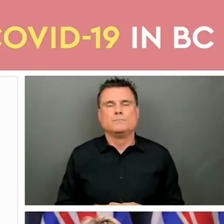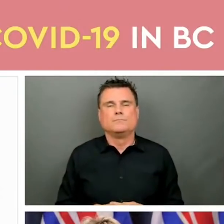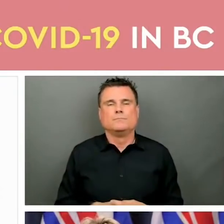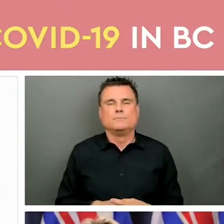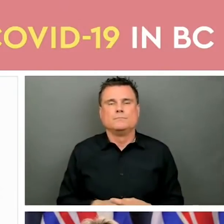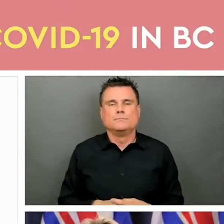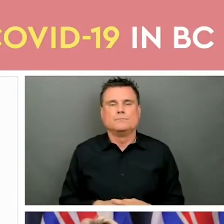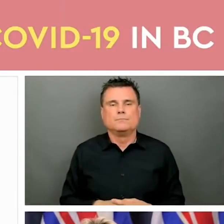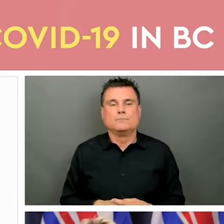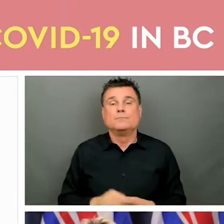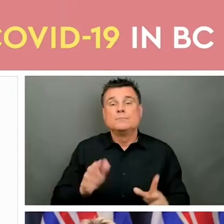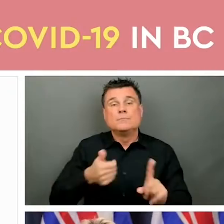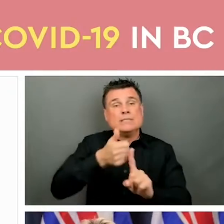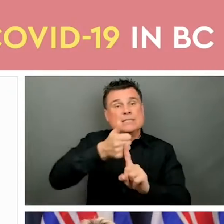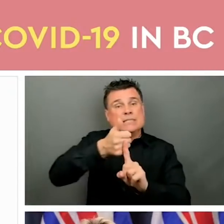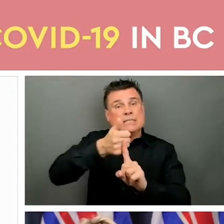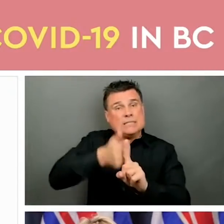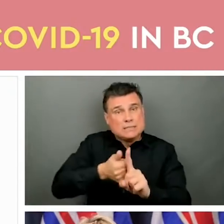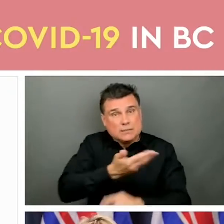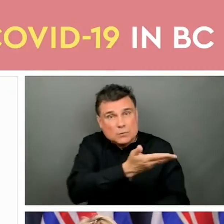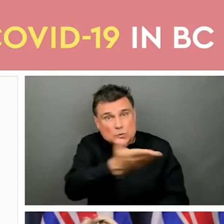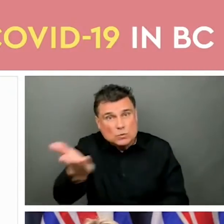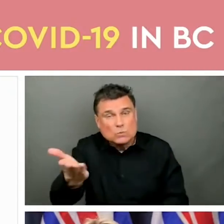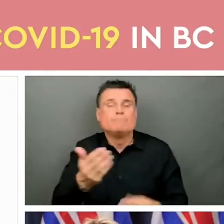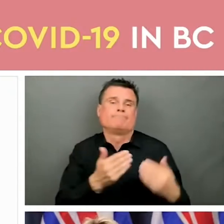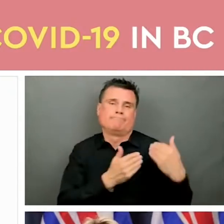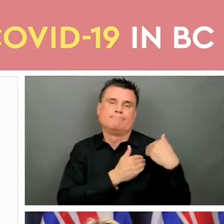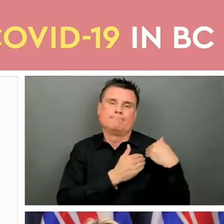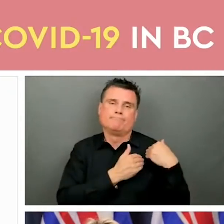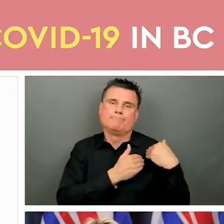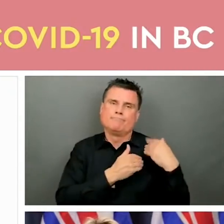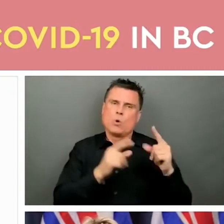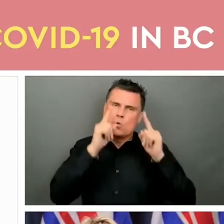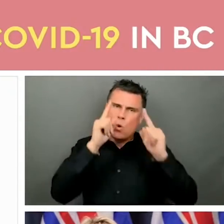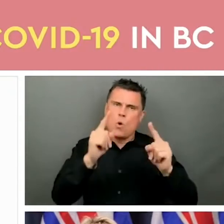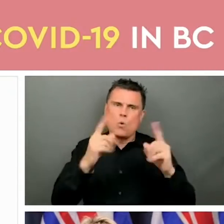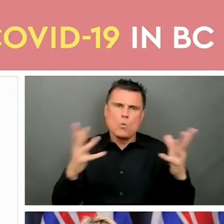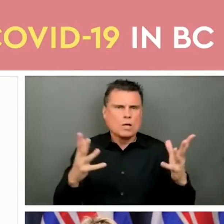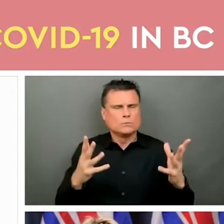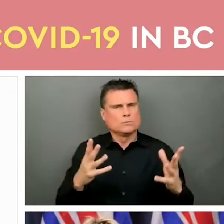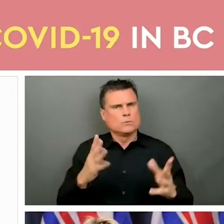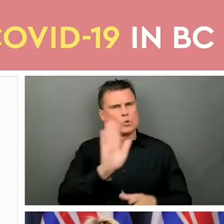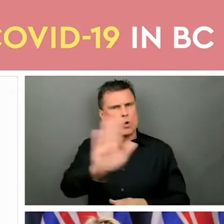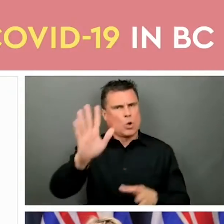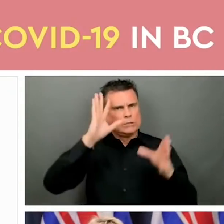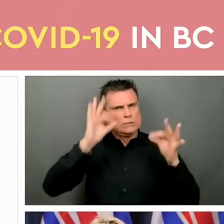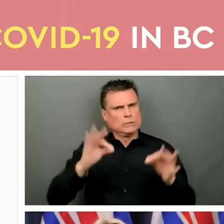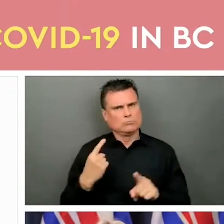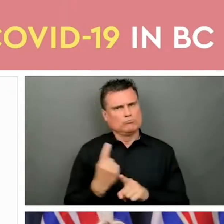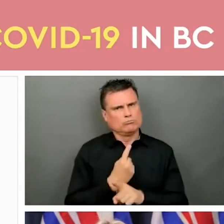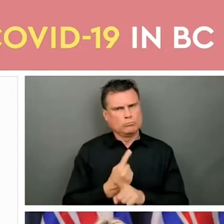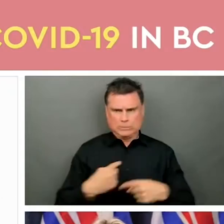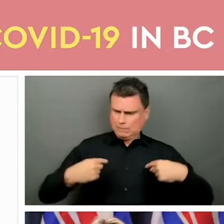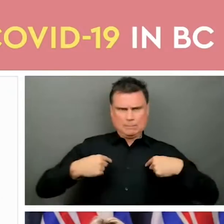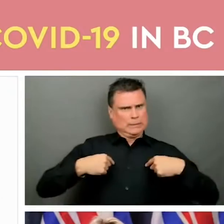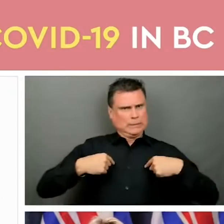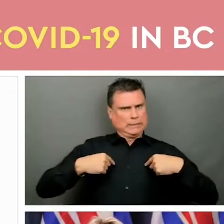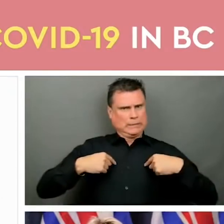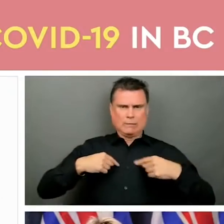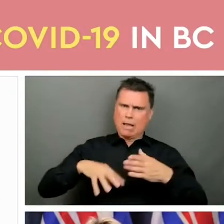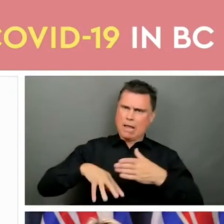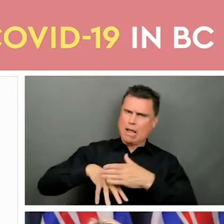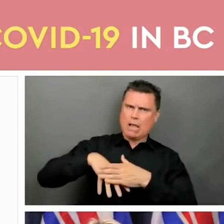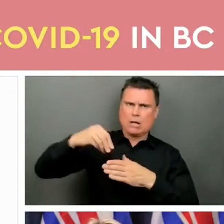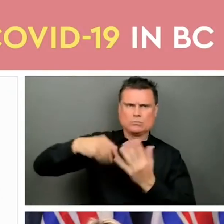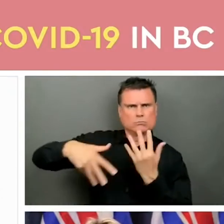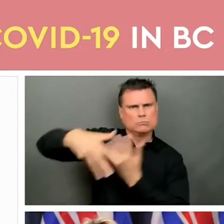our in-person social interactions, being purposeful about who we are with, and making sure that we're not bringing this virus